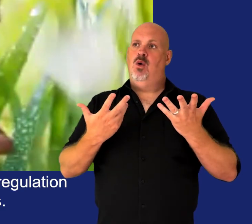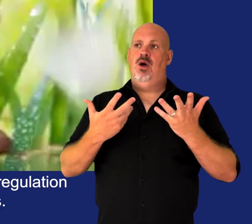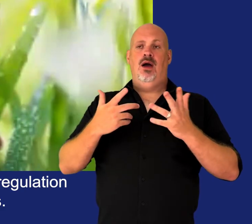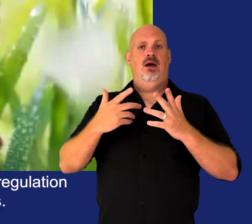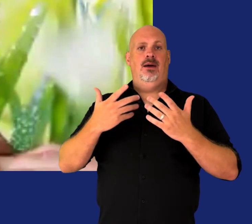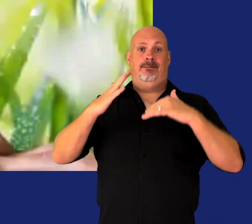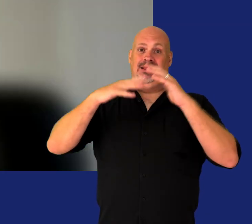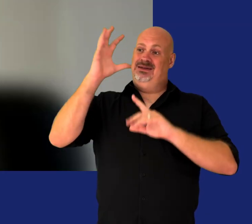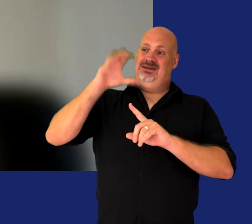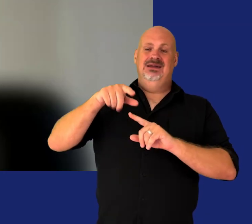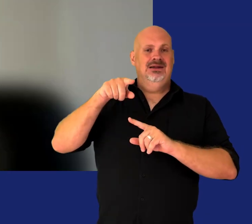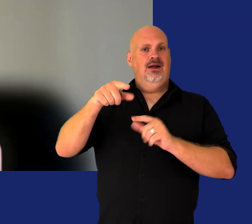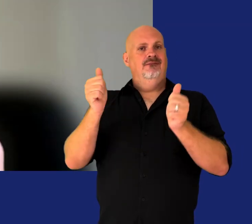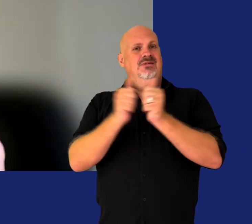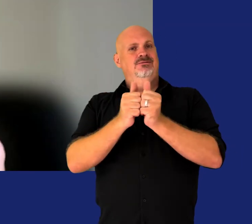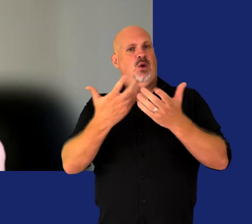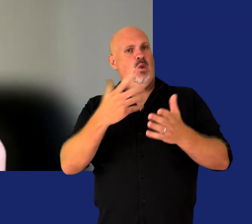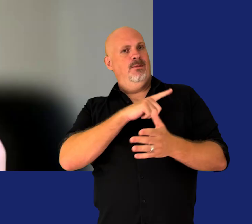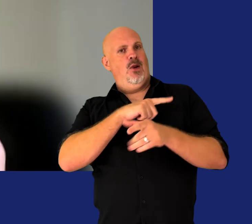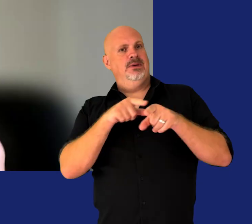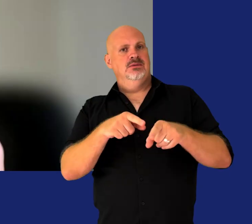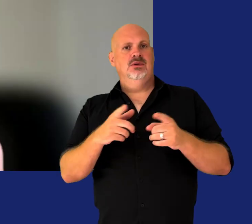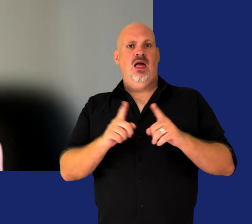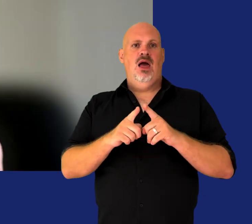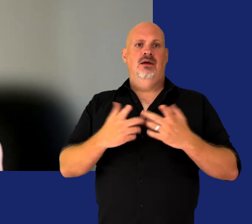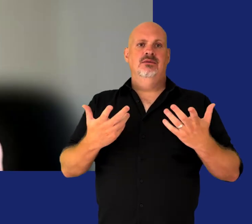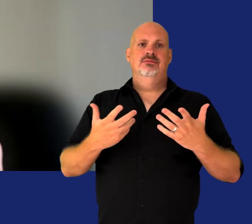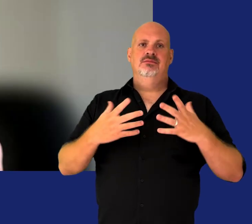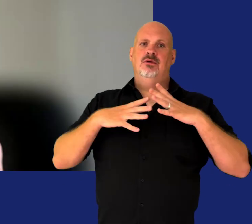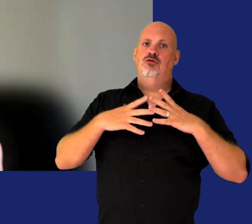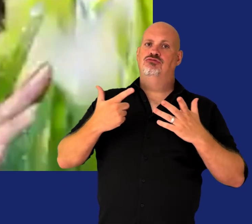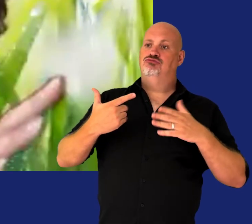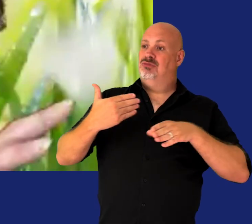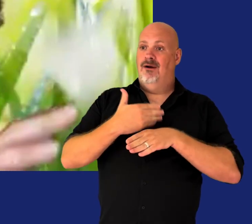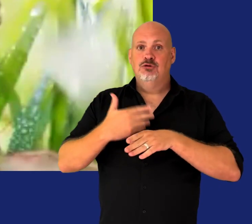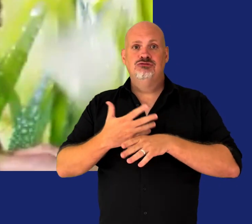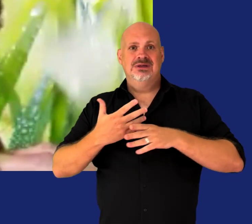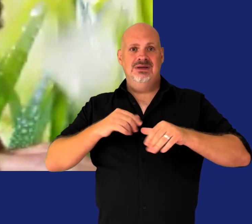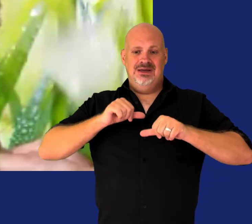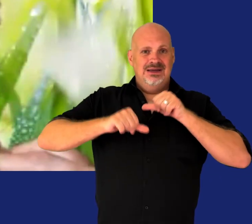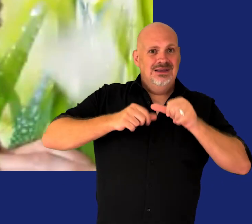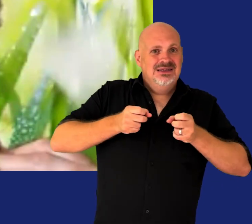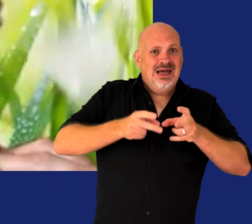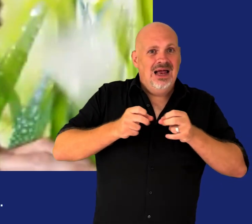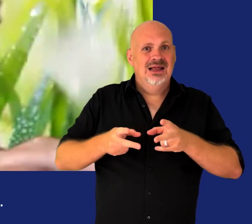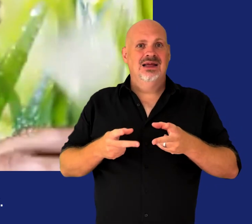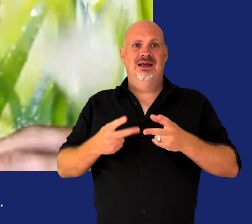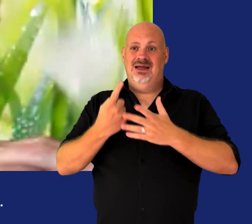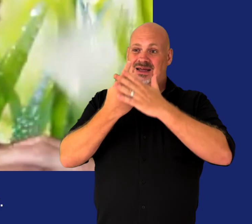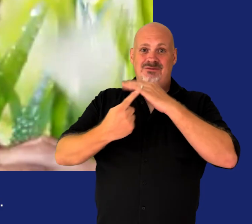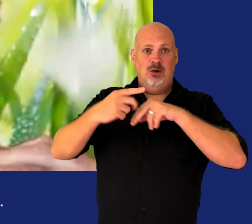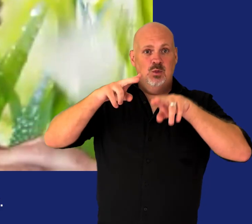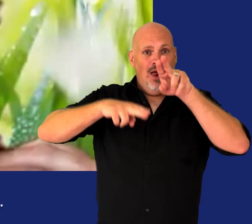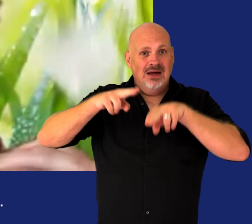purpose buildings, areas, rest, recovery techniques, and